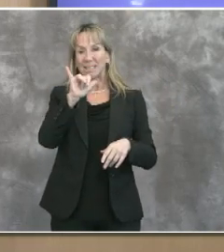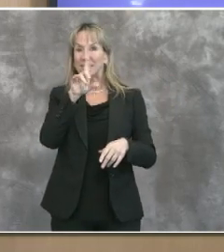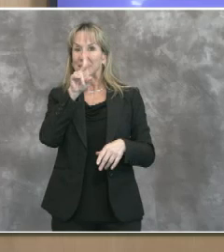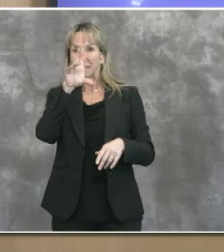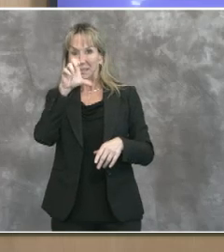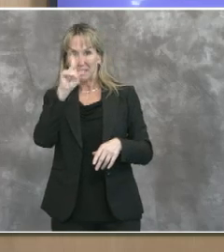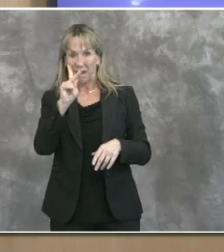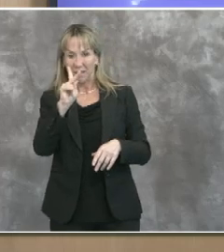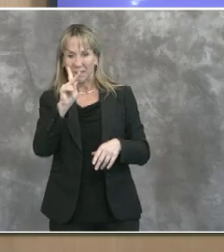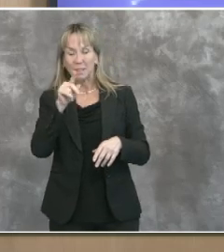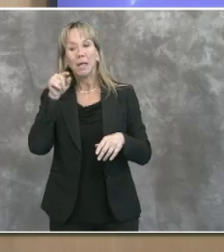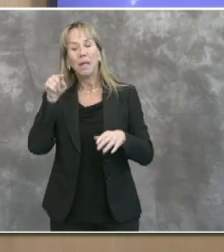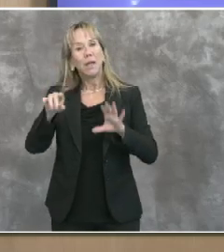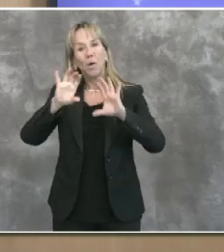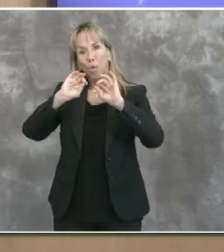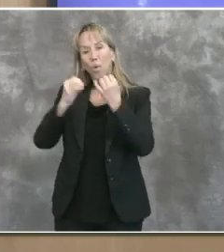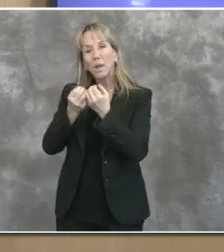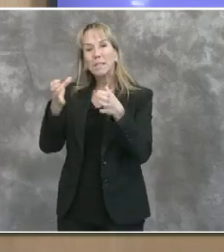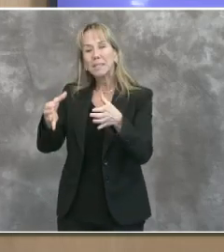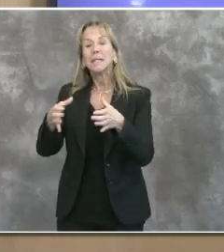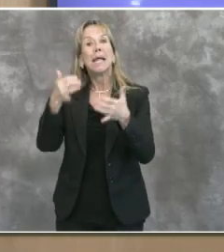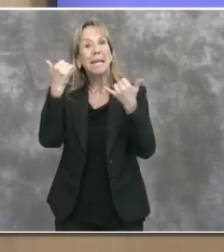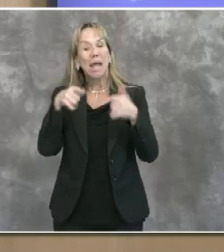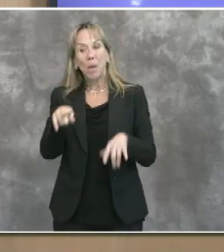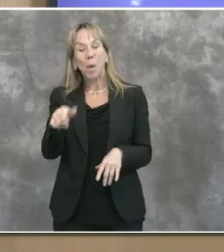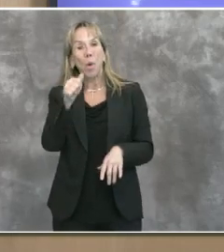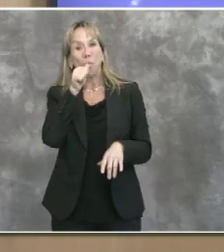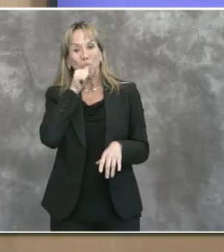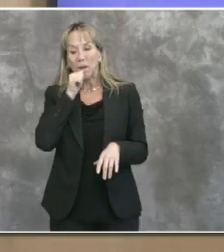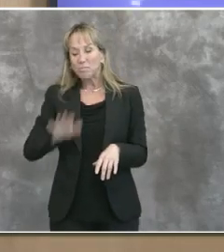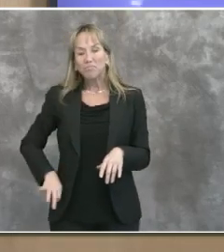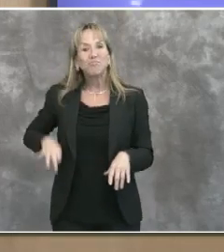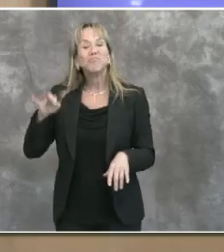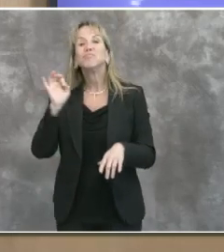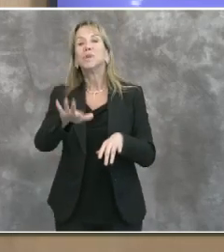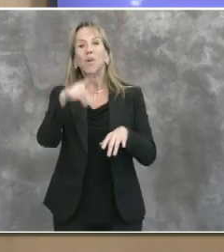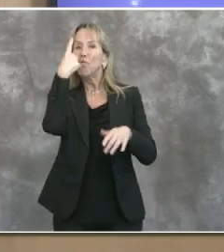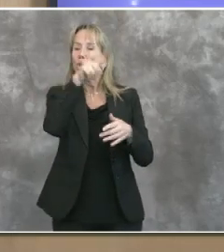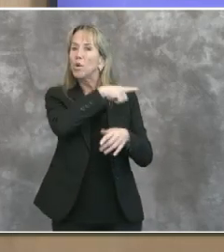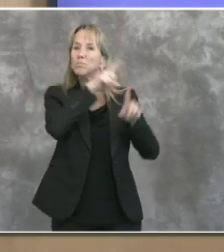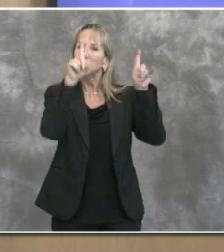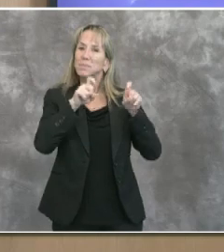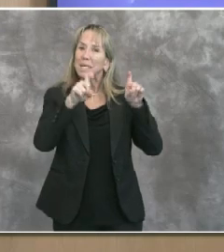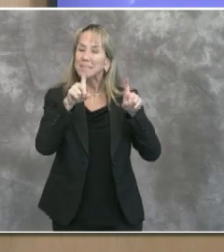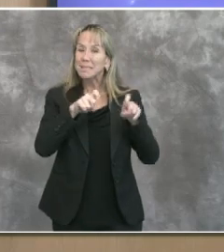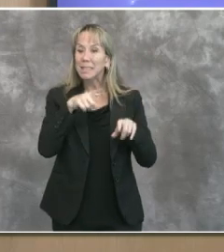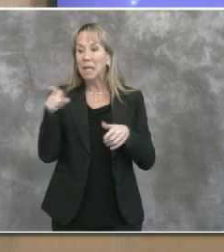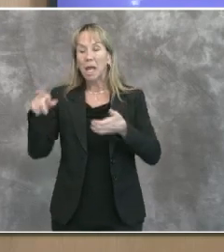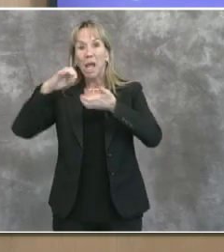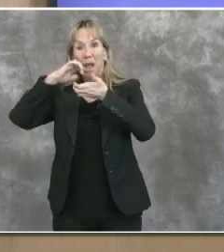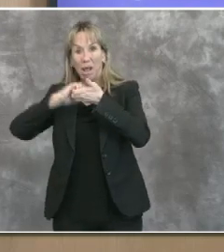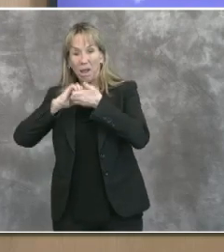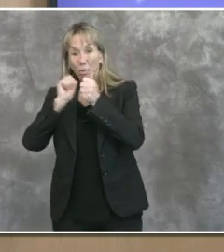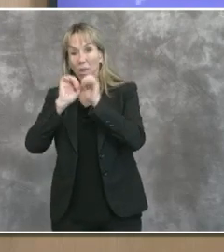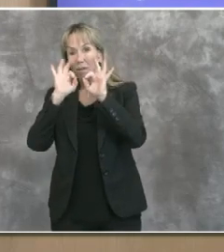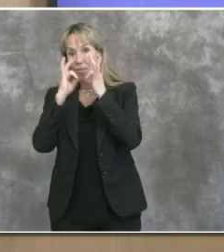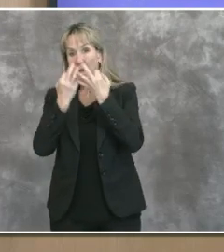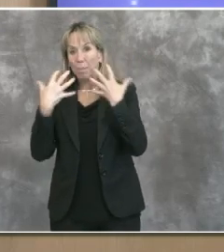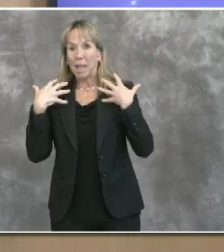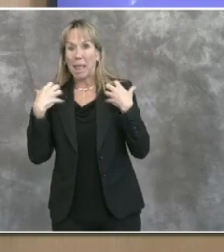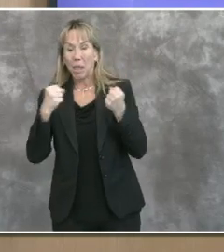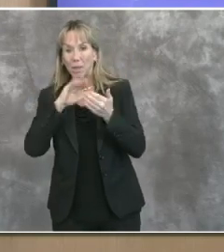that was not previously available. They are privately paying for this testing capacity, And in partnership with family health centers, they will